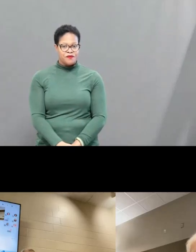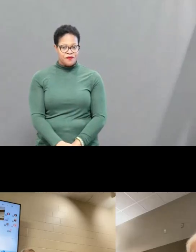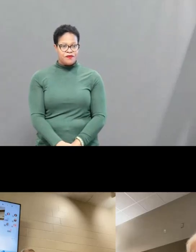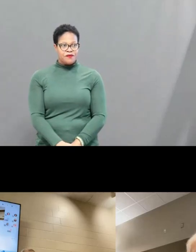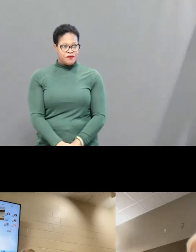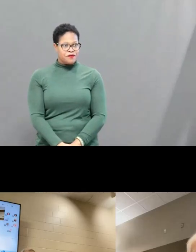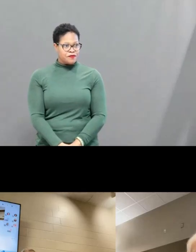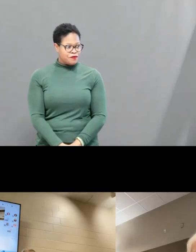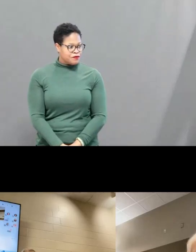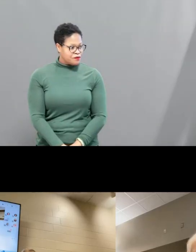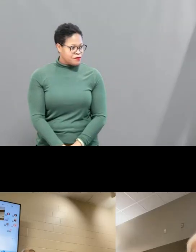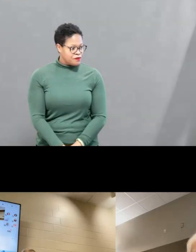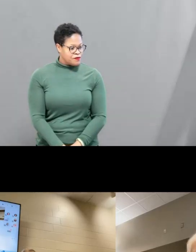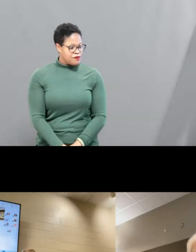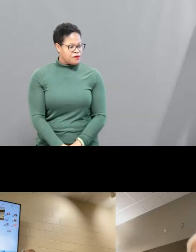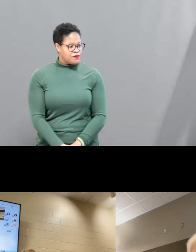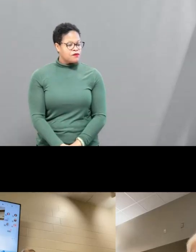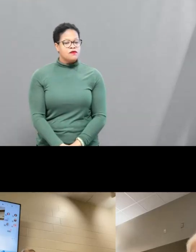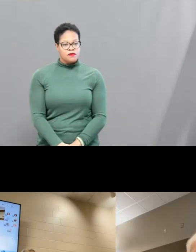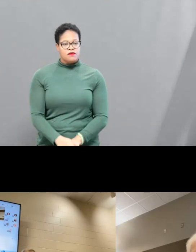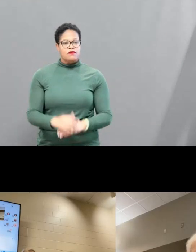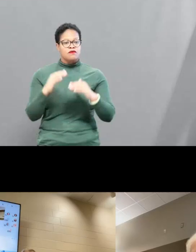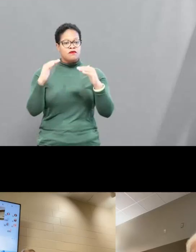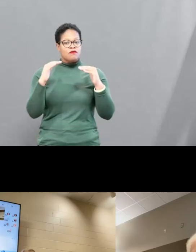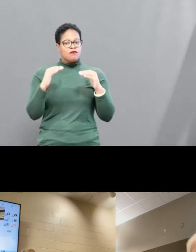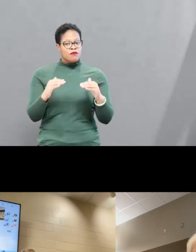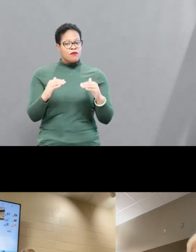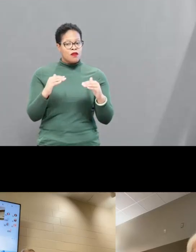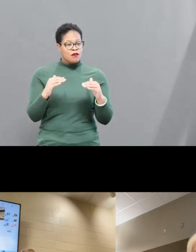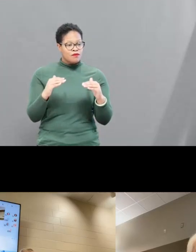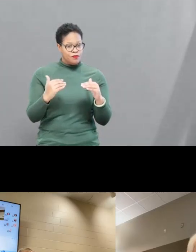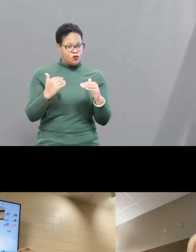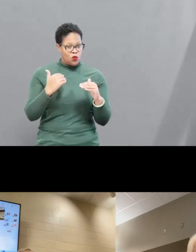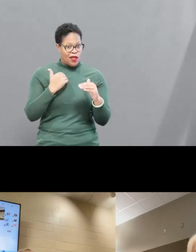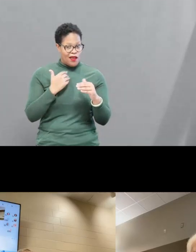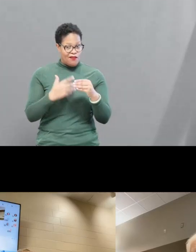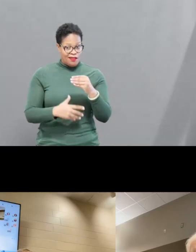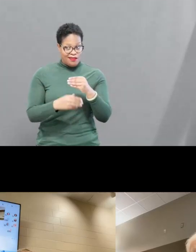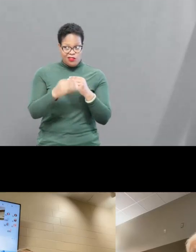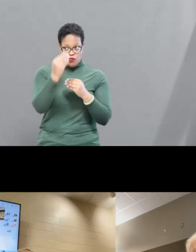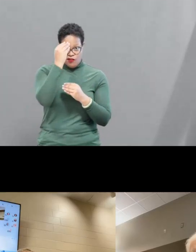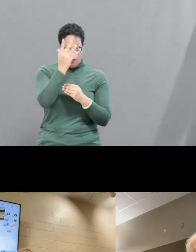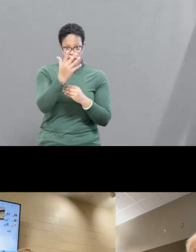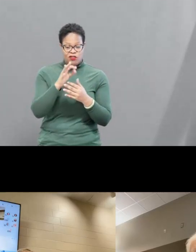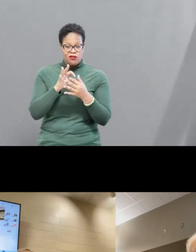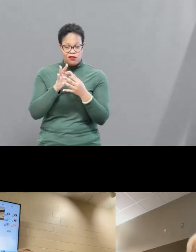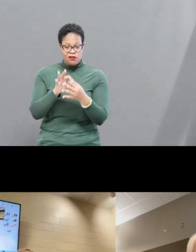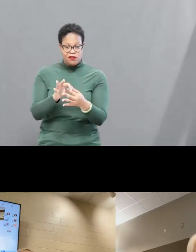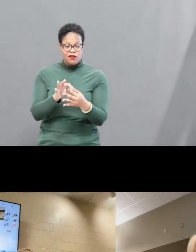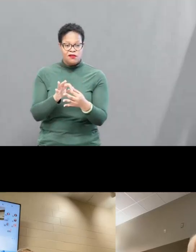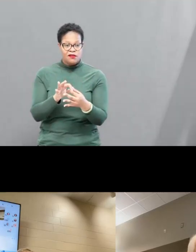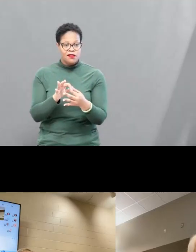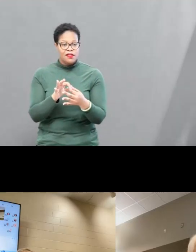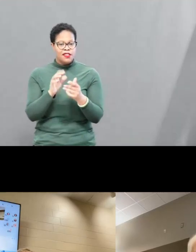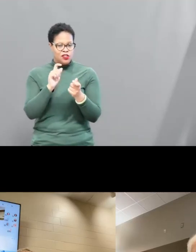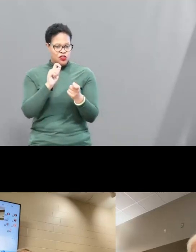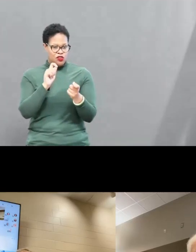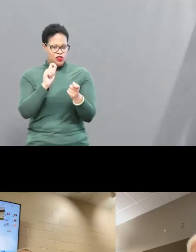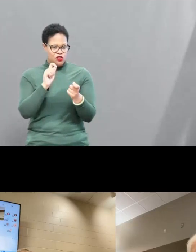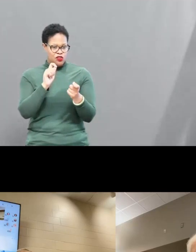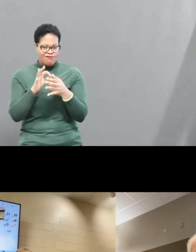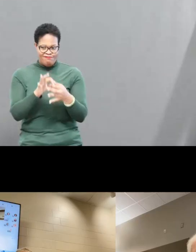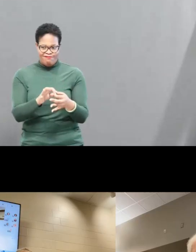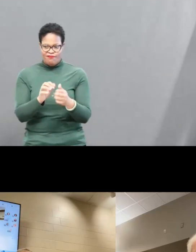Okay, so we have some additional information regarding, one of the changes